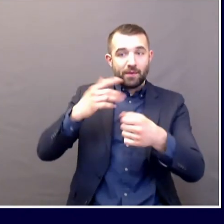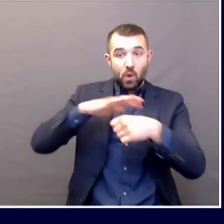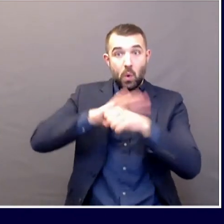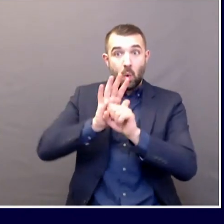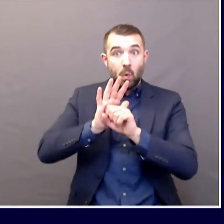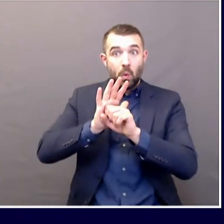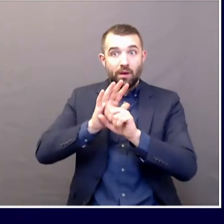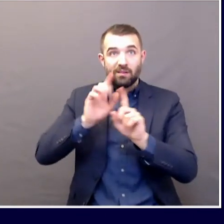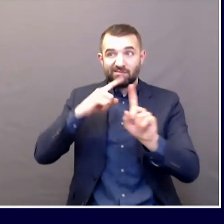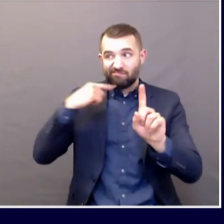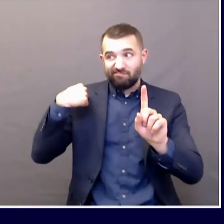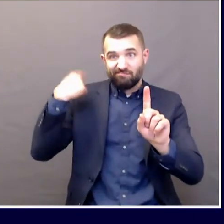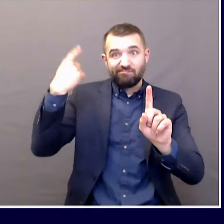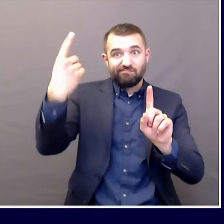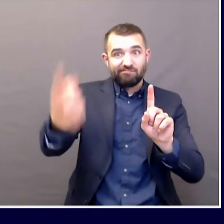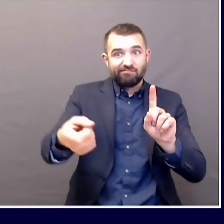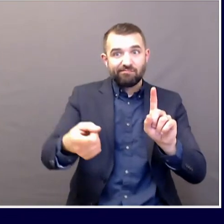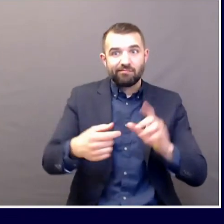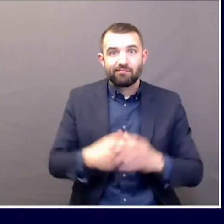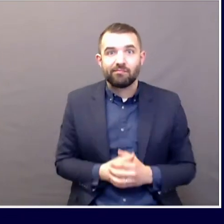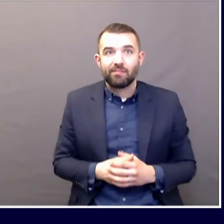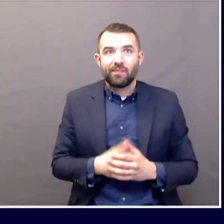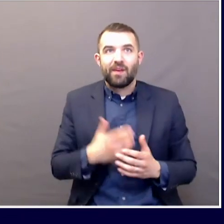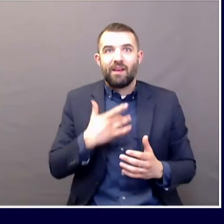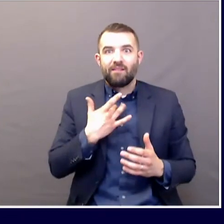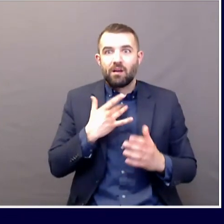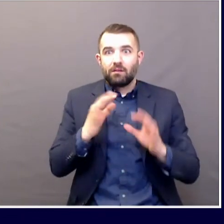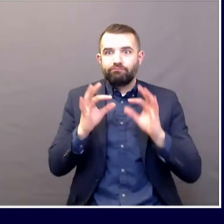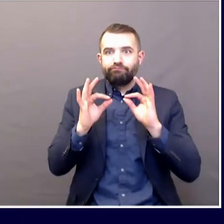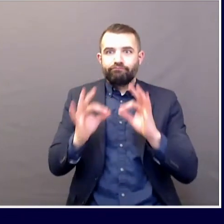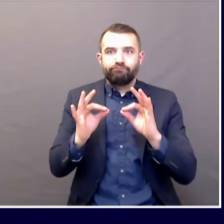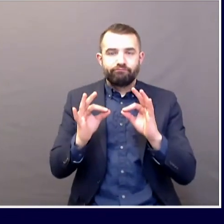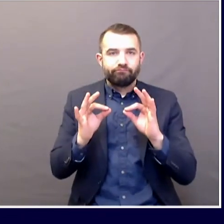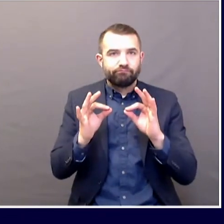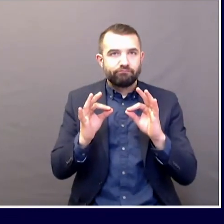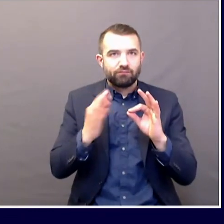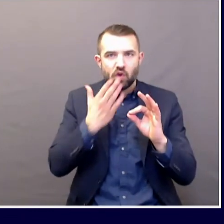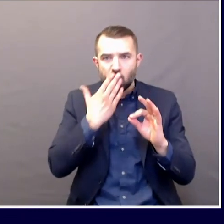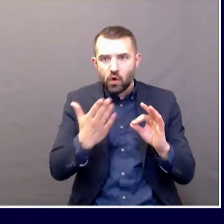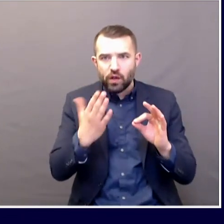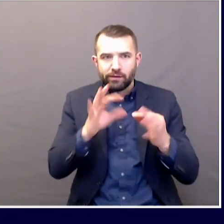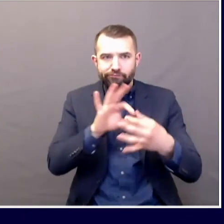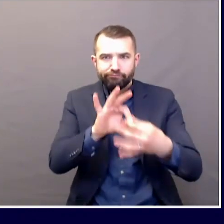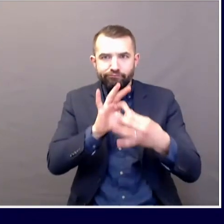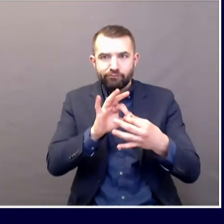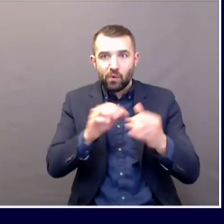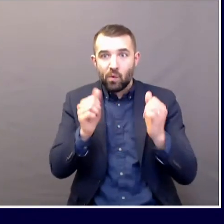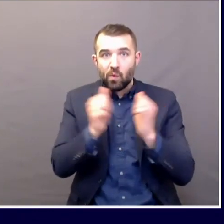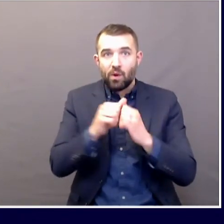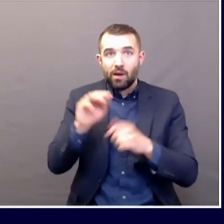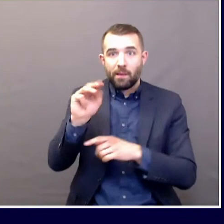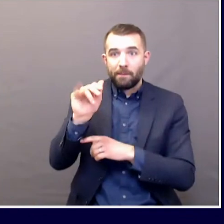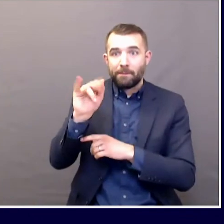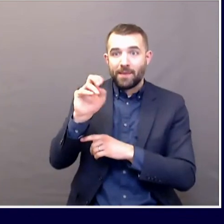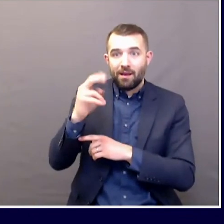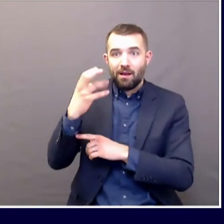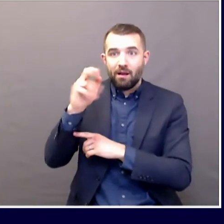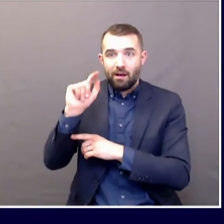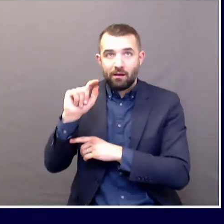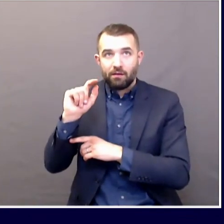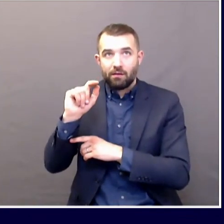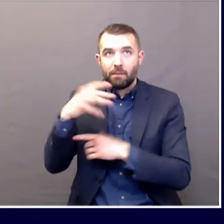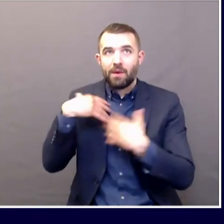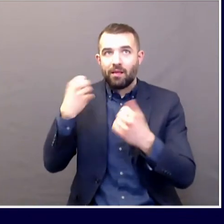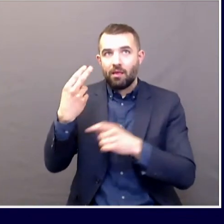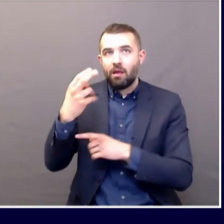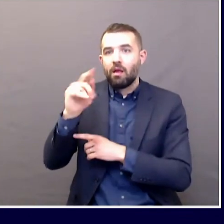have had nothing but a productive relationship with our colleagues at Maine Health, whether it was around testing, patient management, and now in